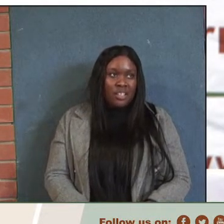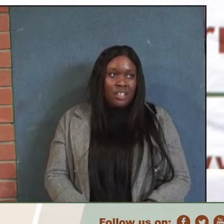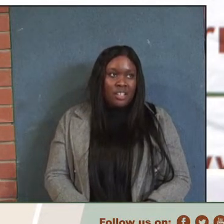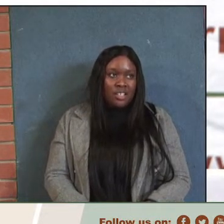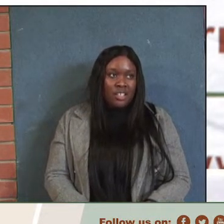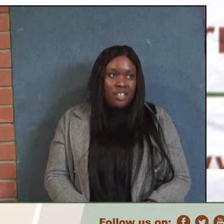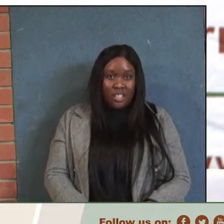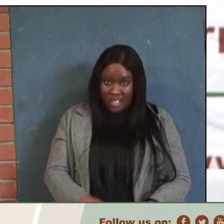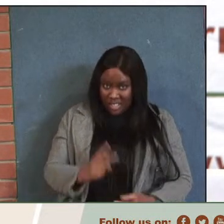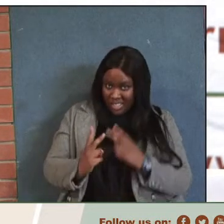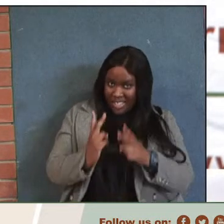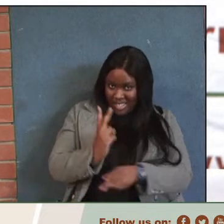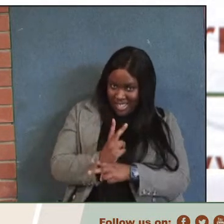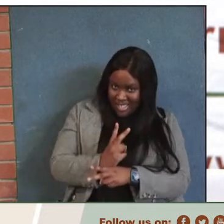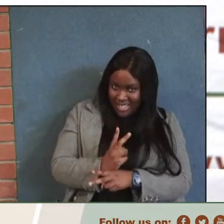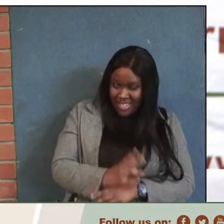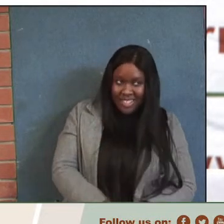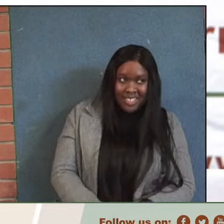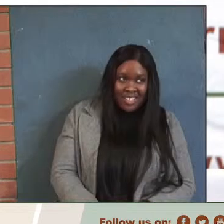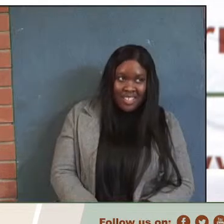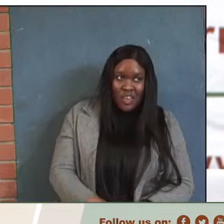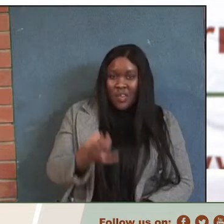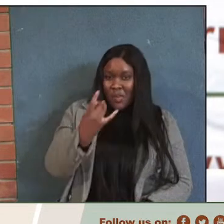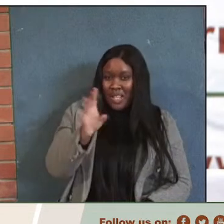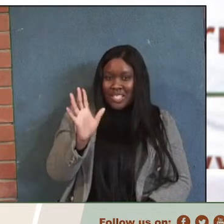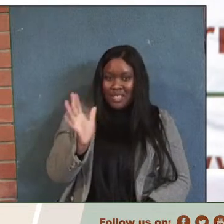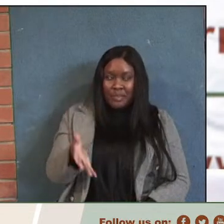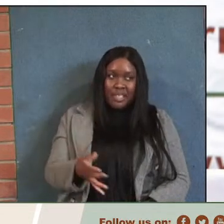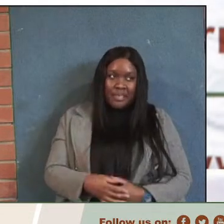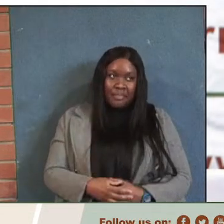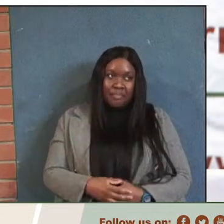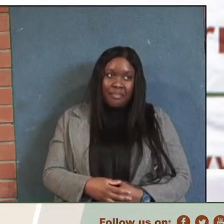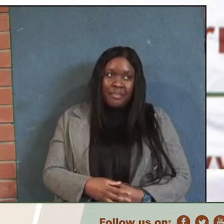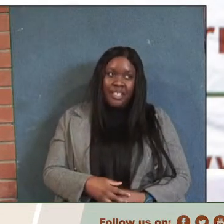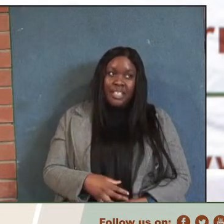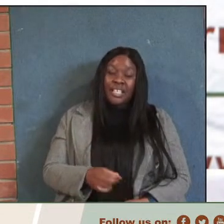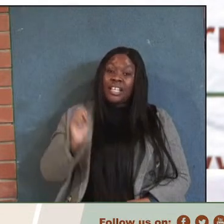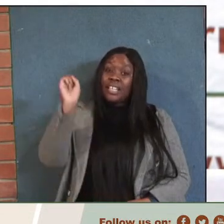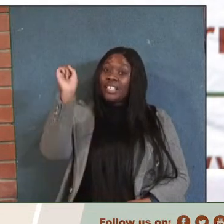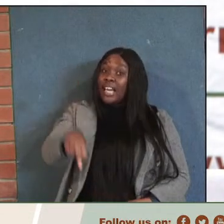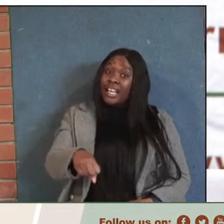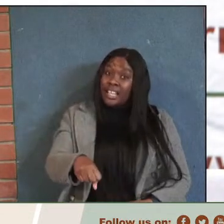Let's do that again. Just once. All those in favor say yes. Yes!